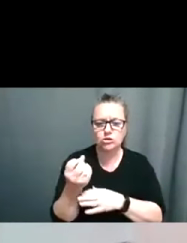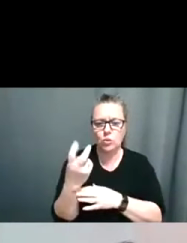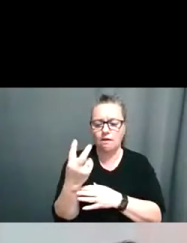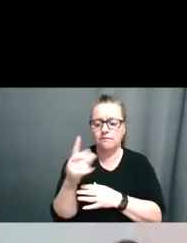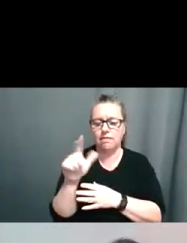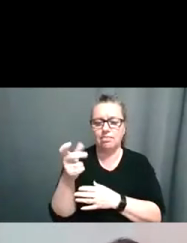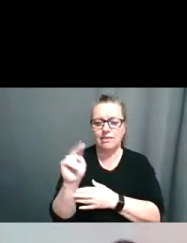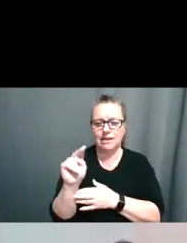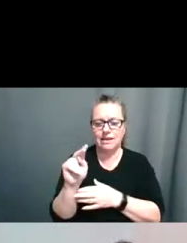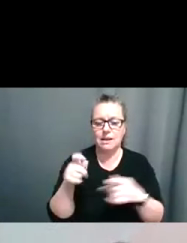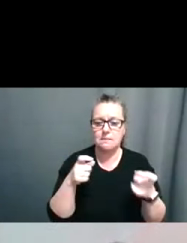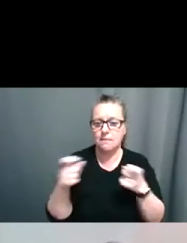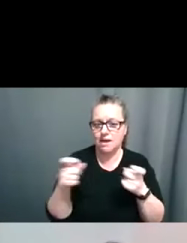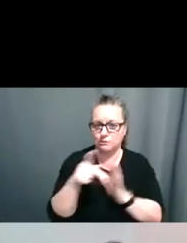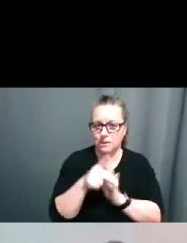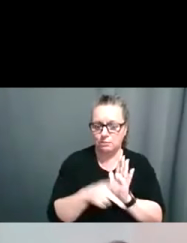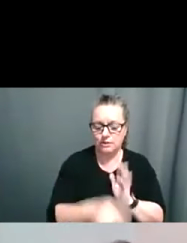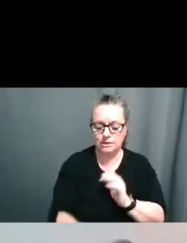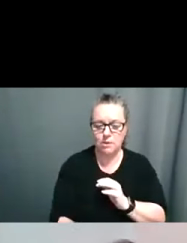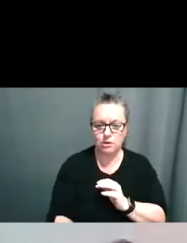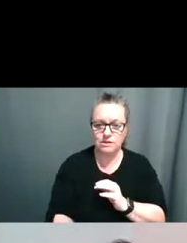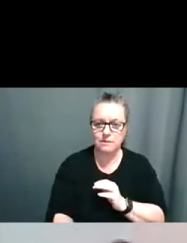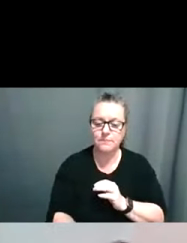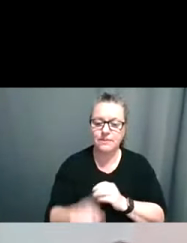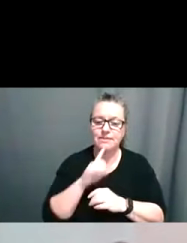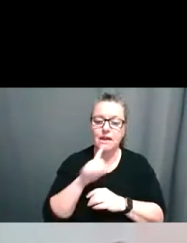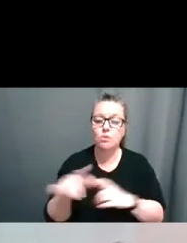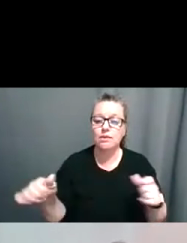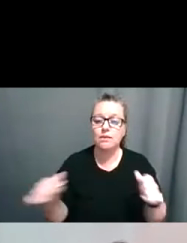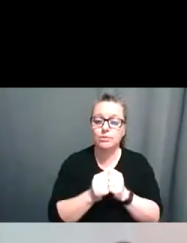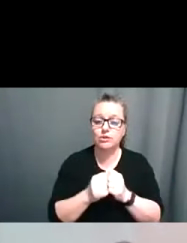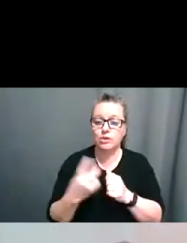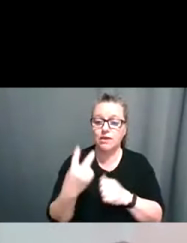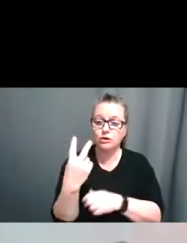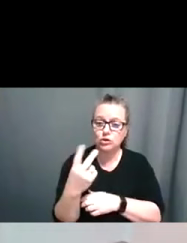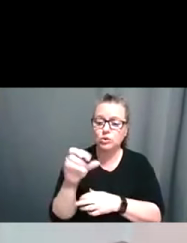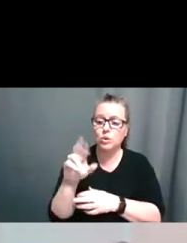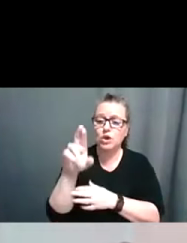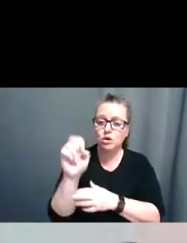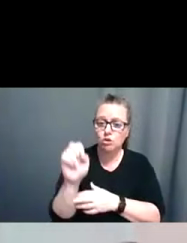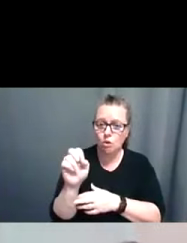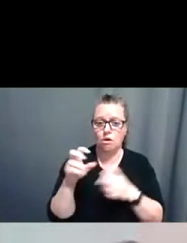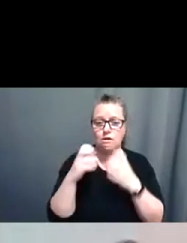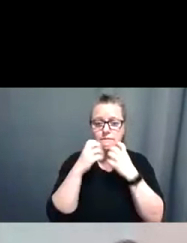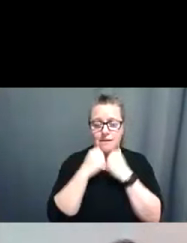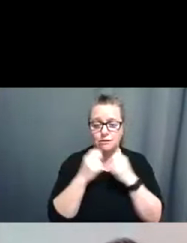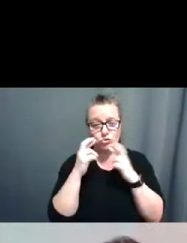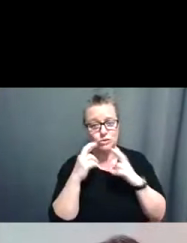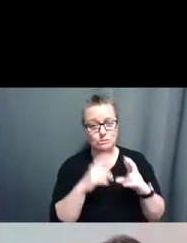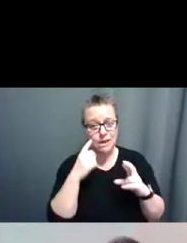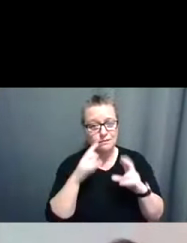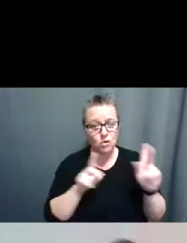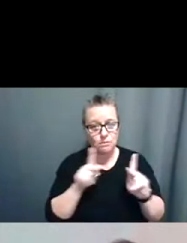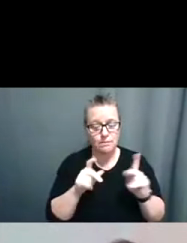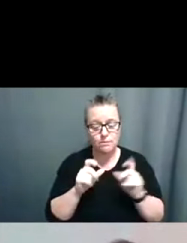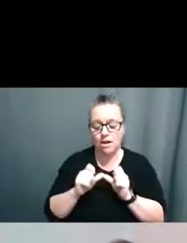management principles, which really bring together 2 pillars or core values in lean: respect for people and